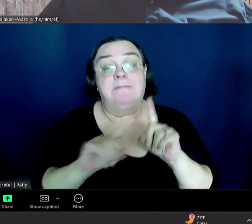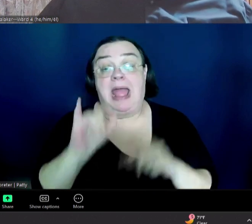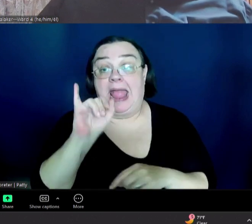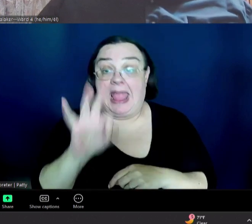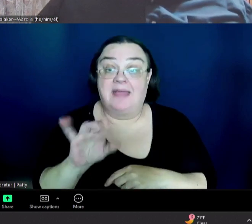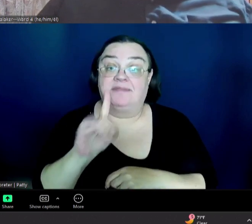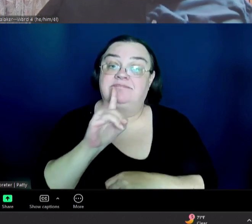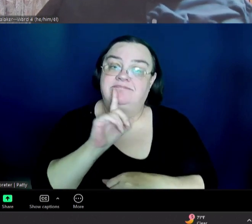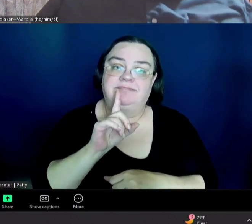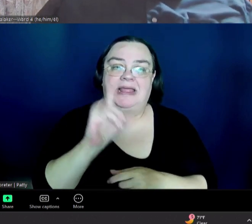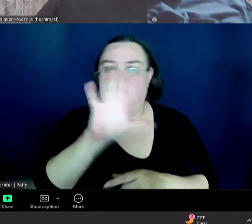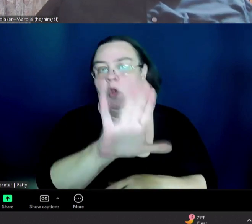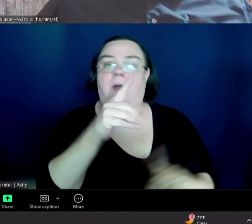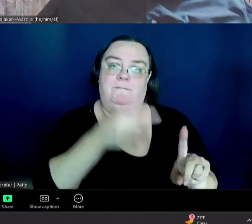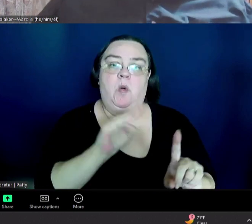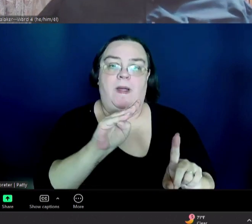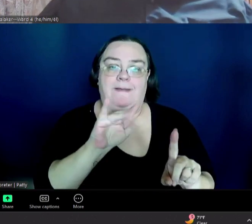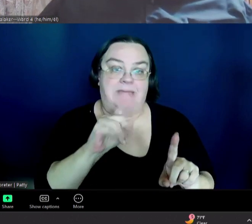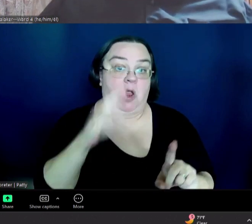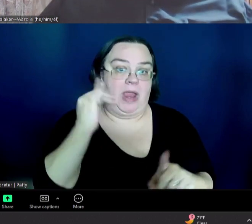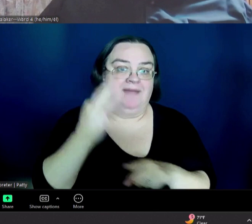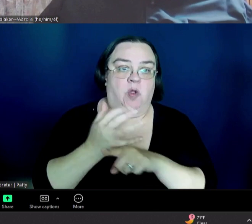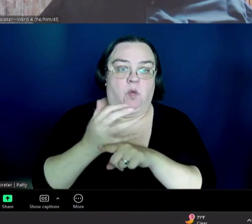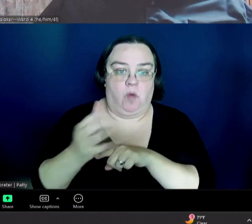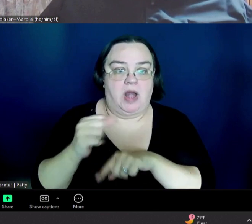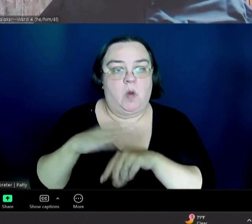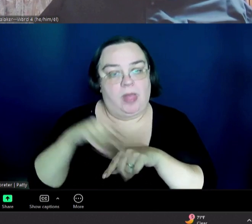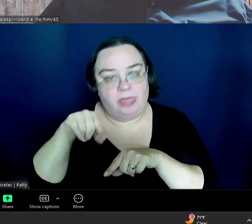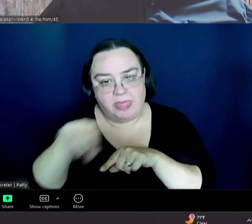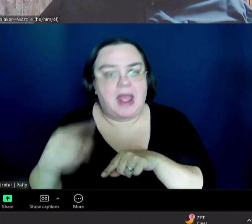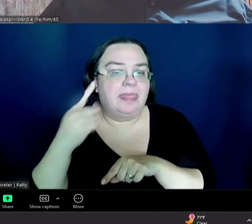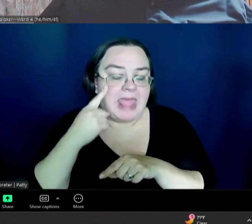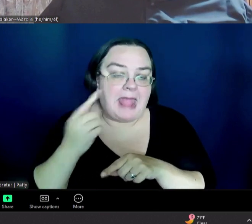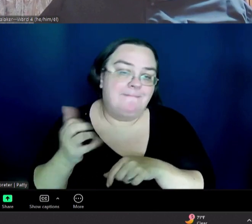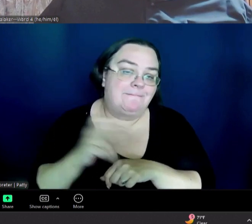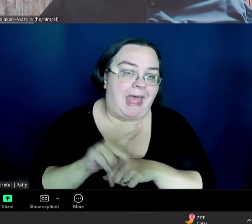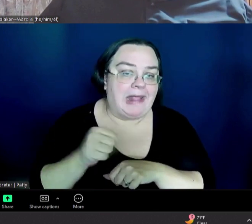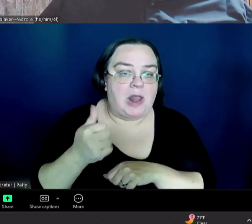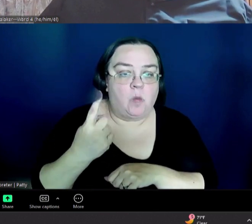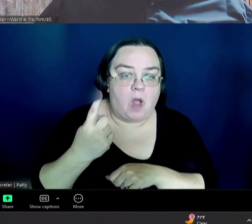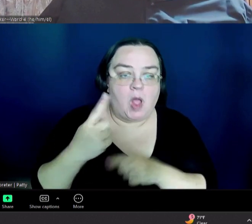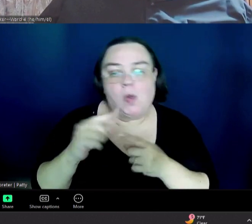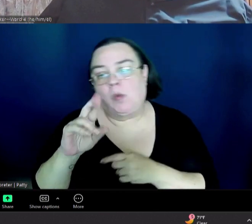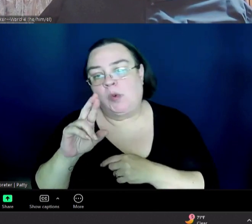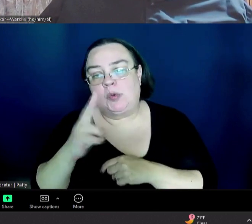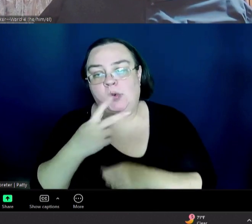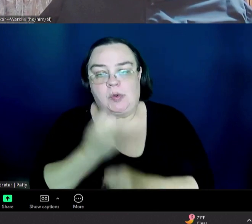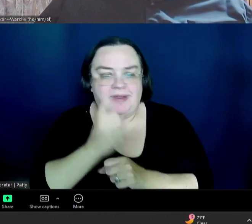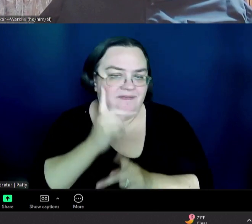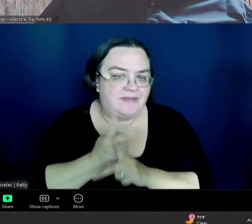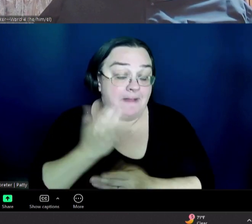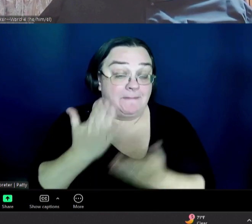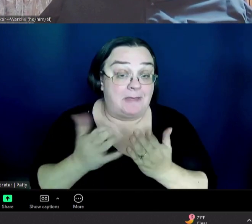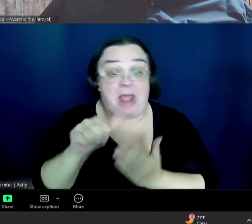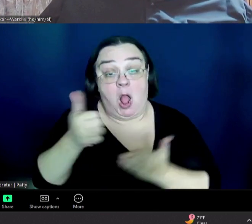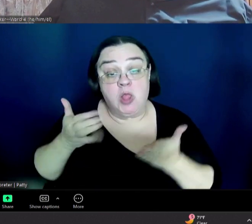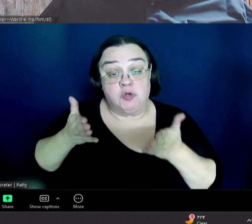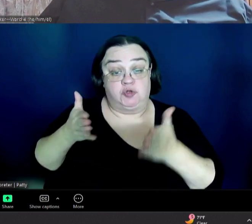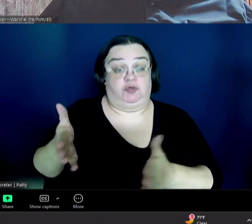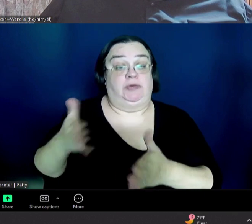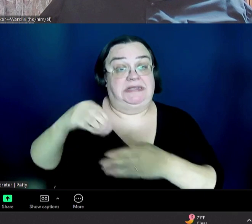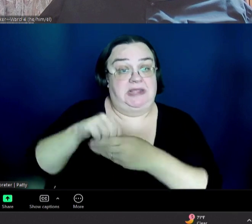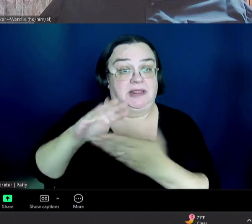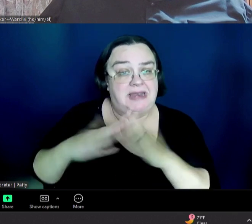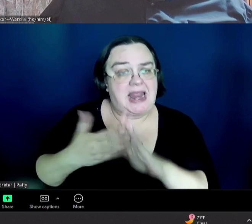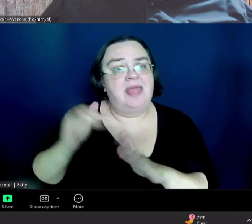to your point, Mayor, I think that we could come back in a year or two and figure out if there are other streets in town that are